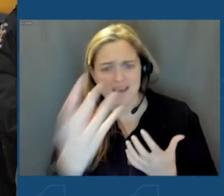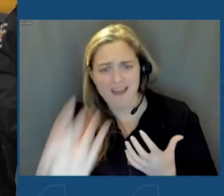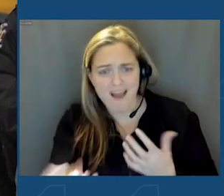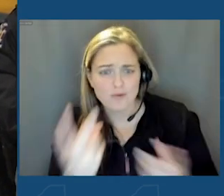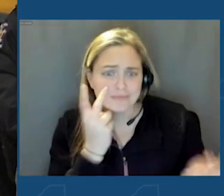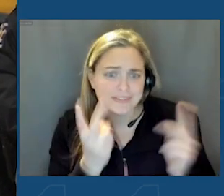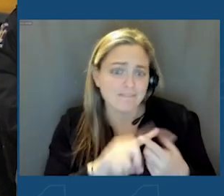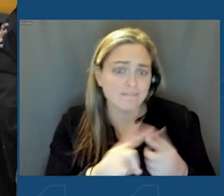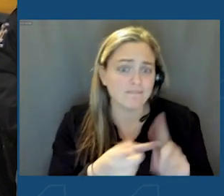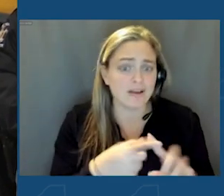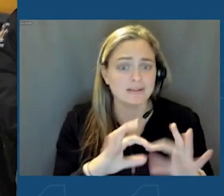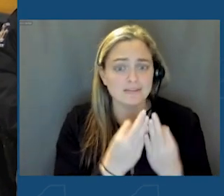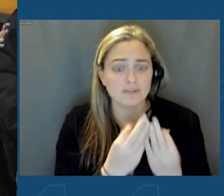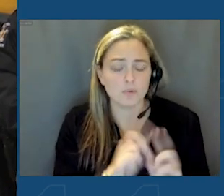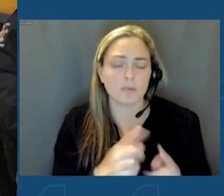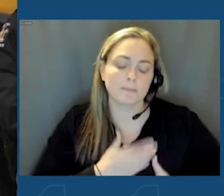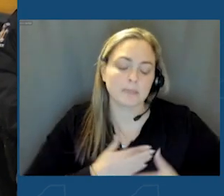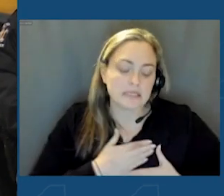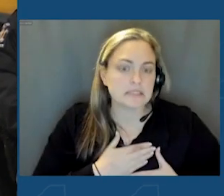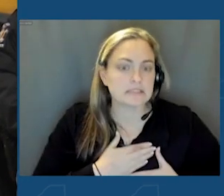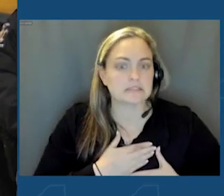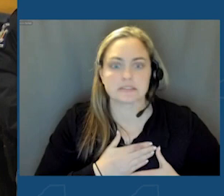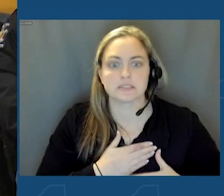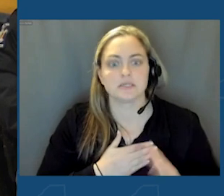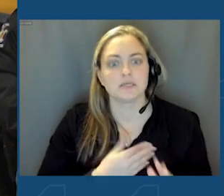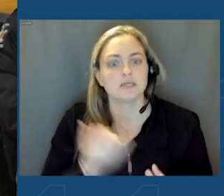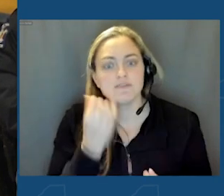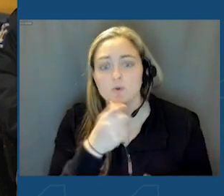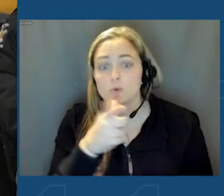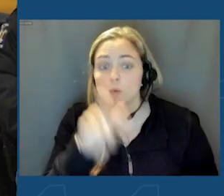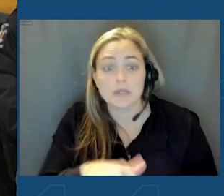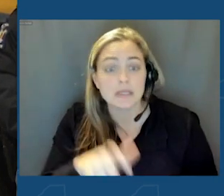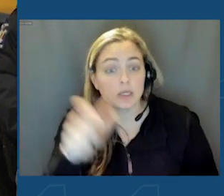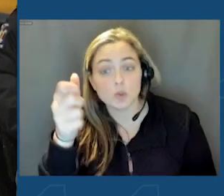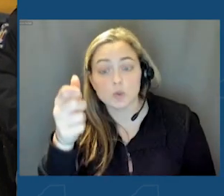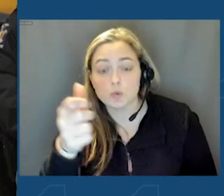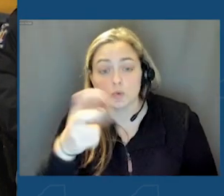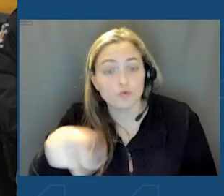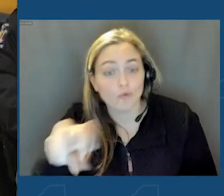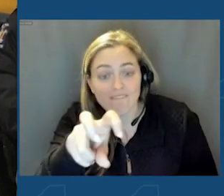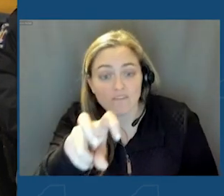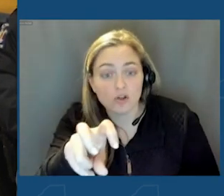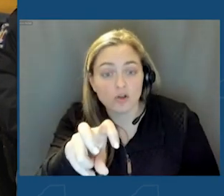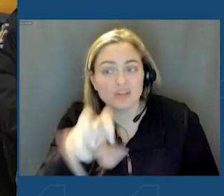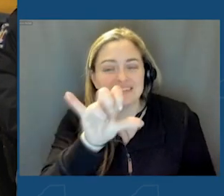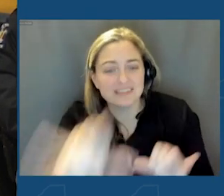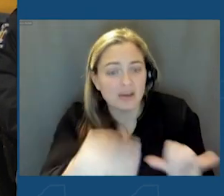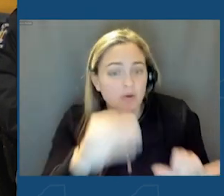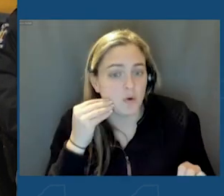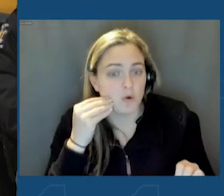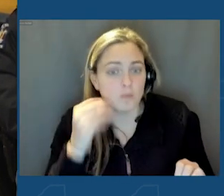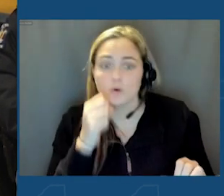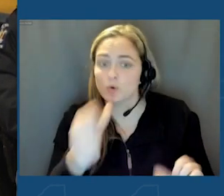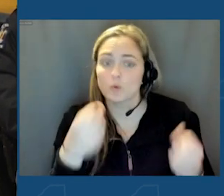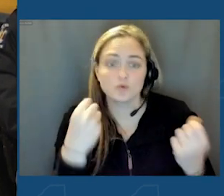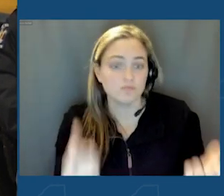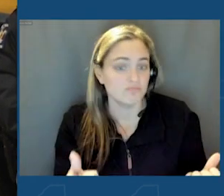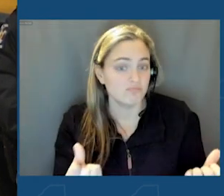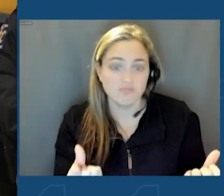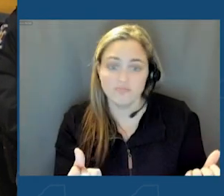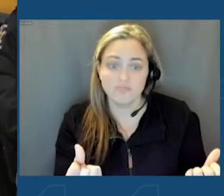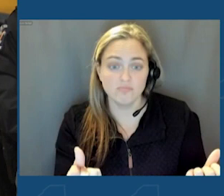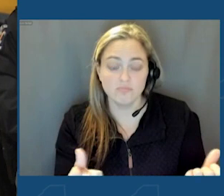and your family but please if you don't need to travel please please stay off the roads especially